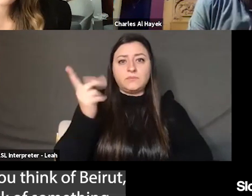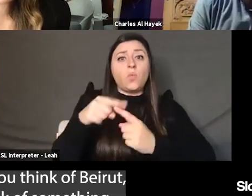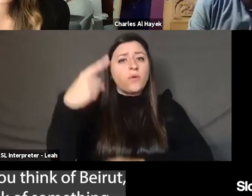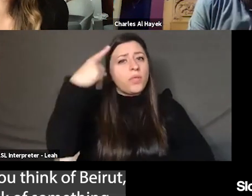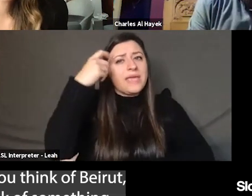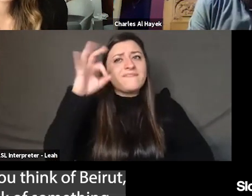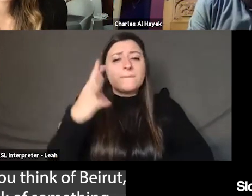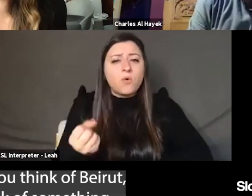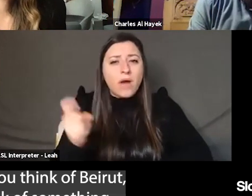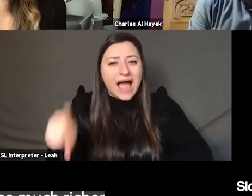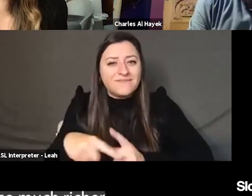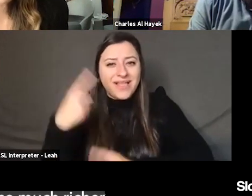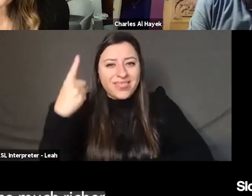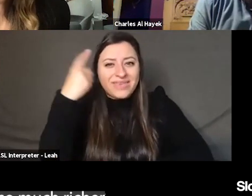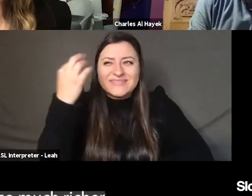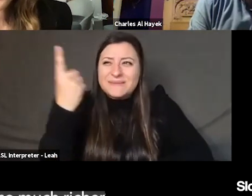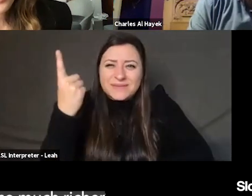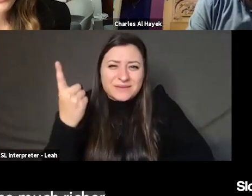of Beirut, you have to think of something